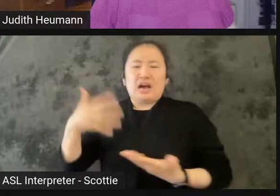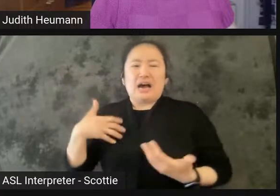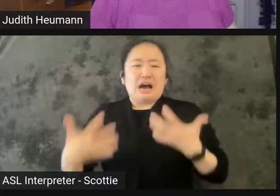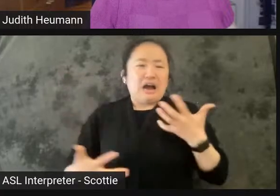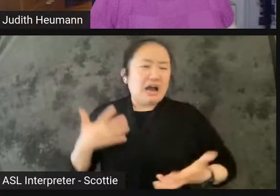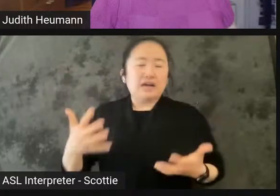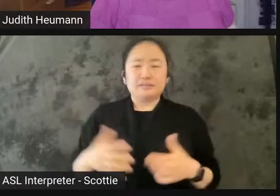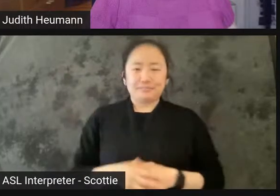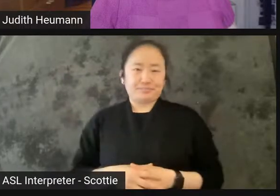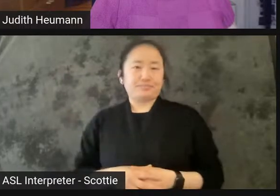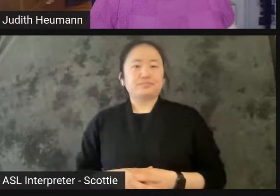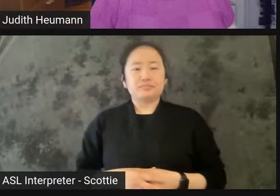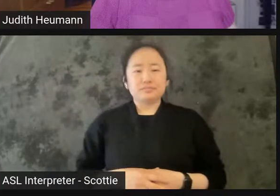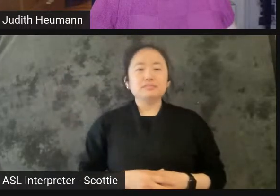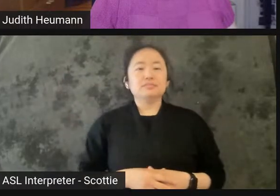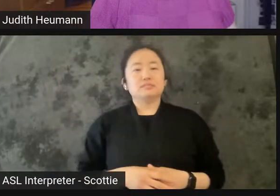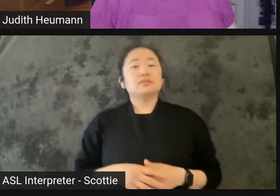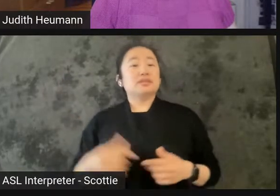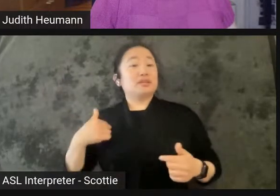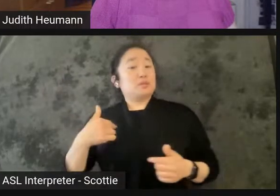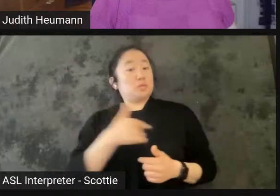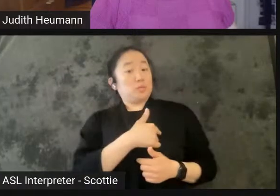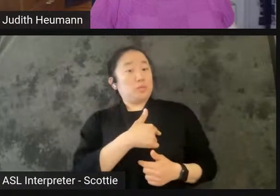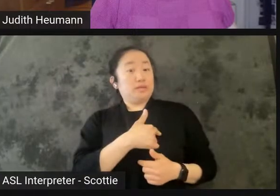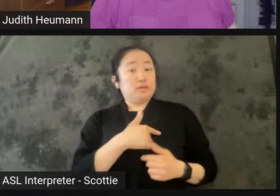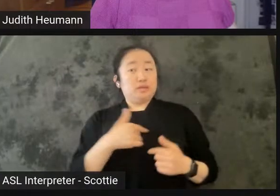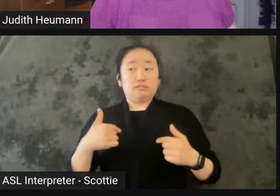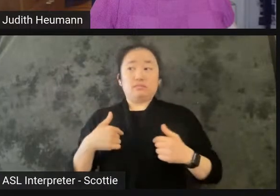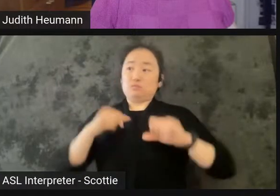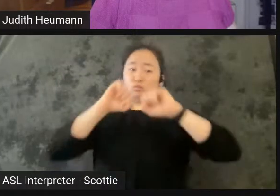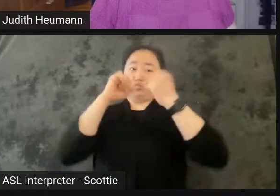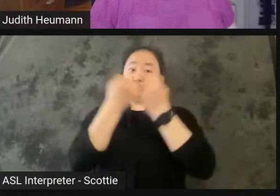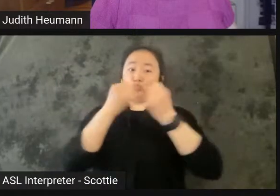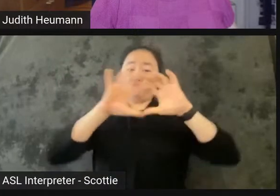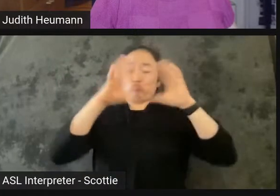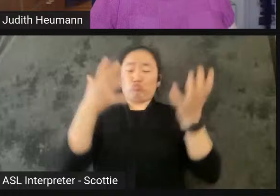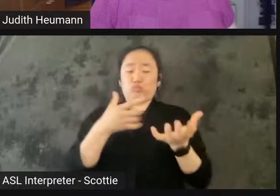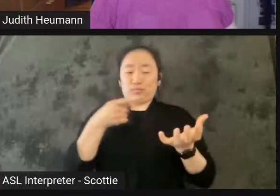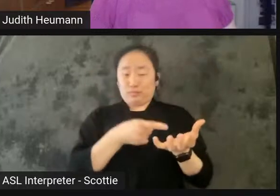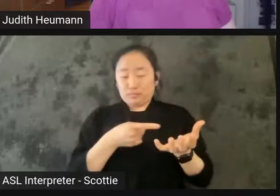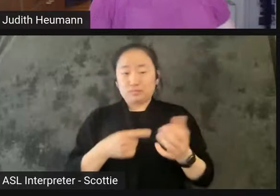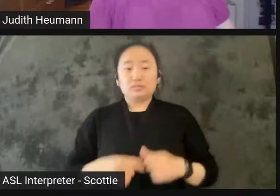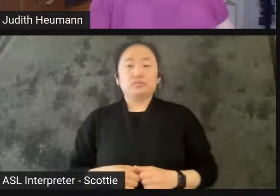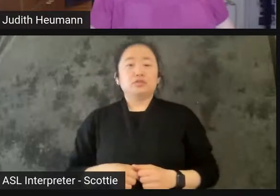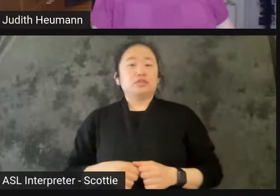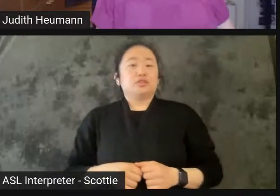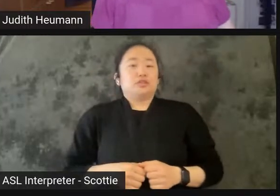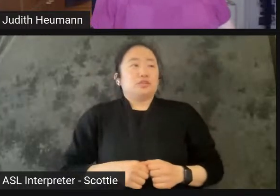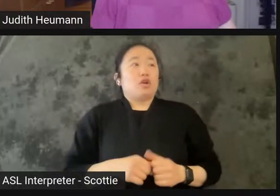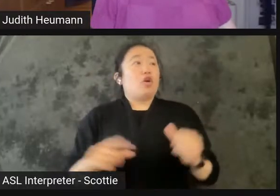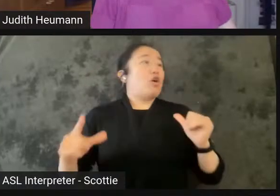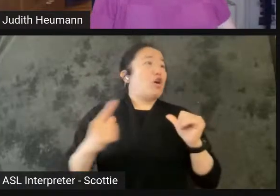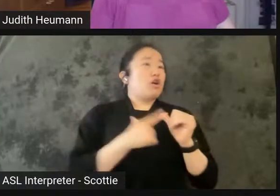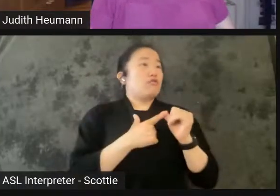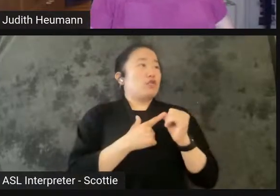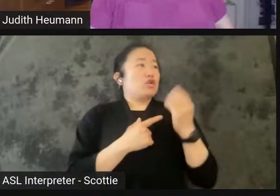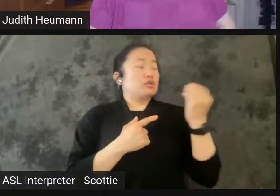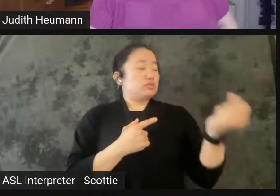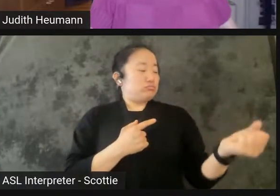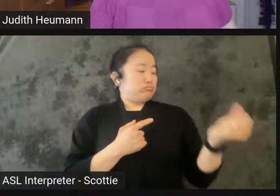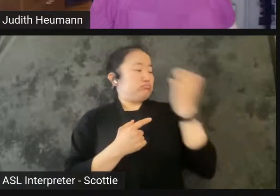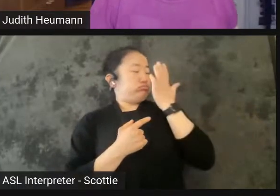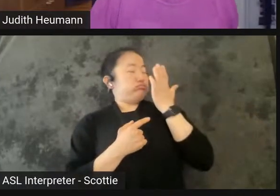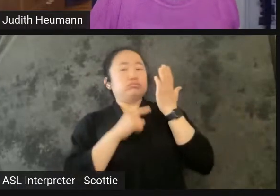I would say. And then we as a society, just going back to the narrative, the very first narrative that we got exposed to in many ways